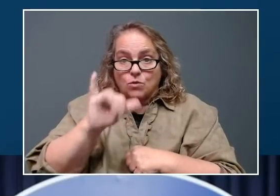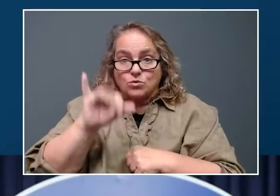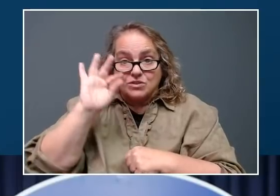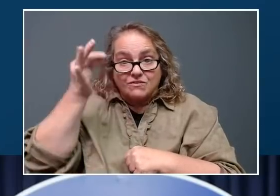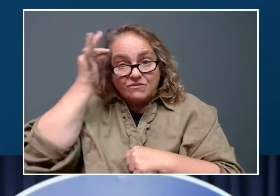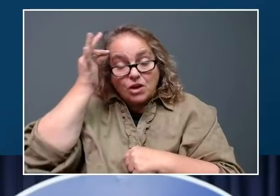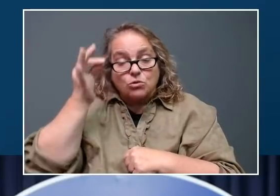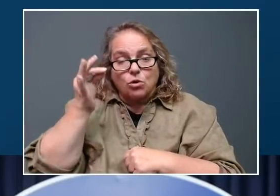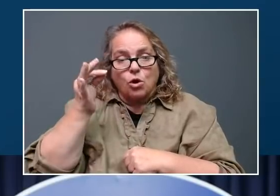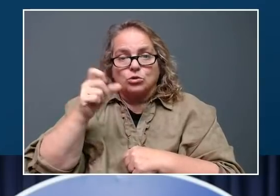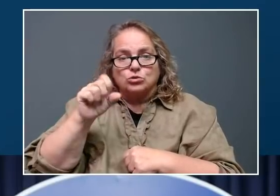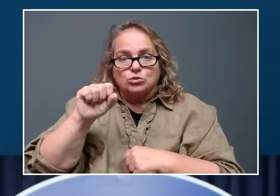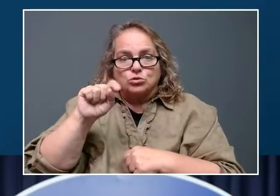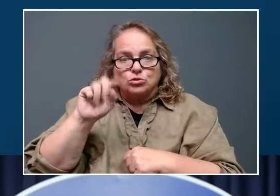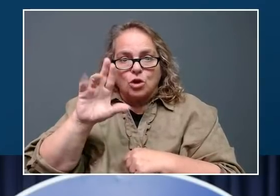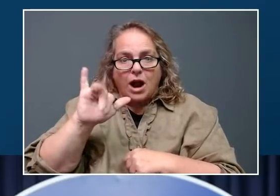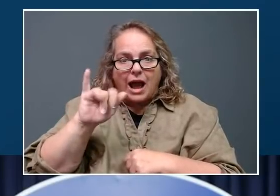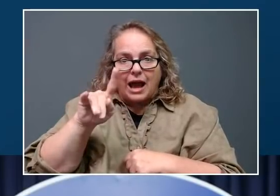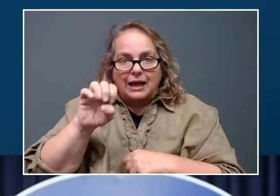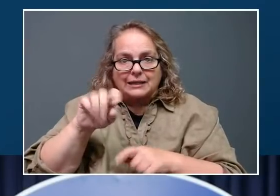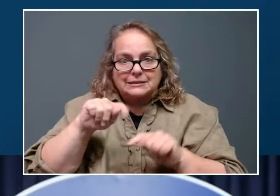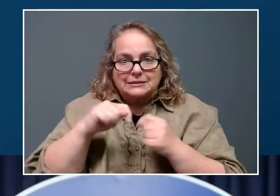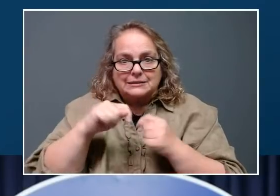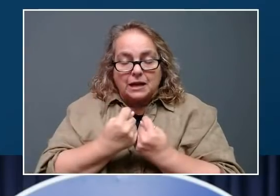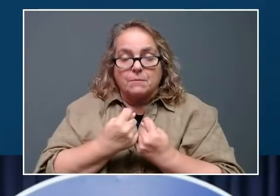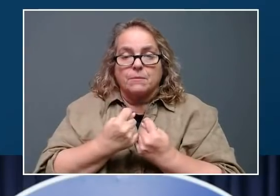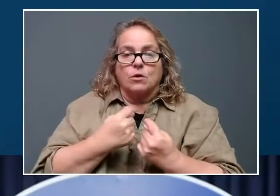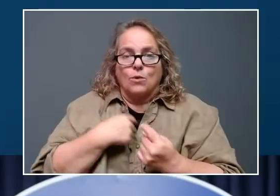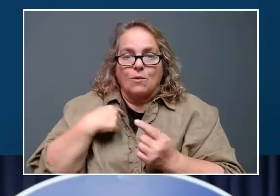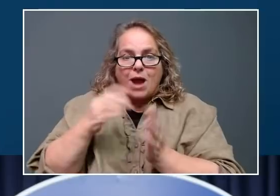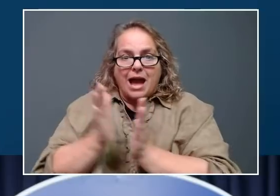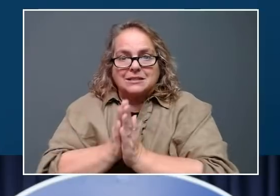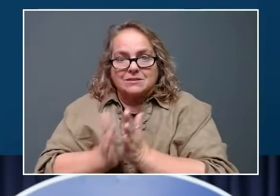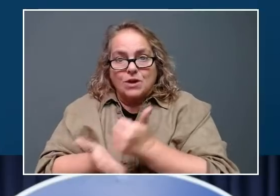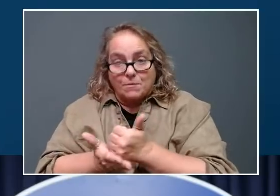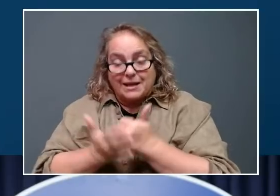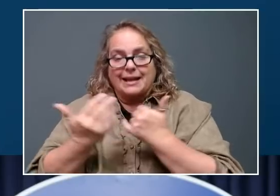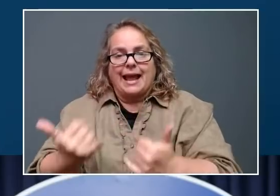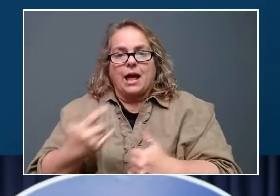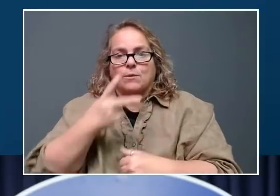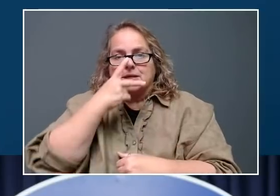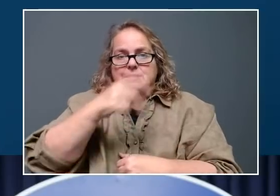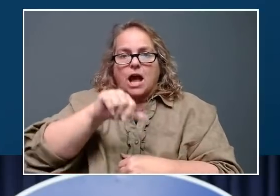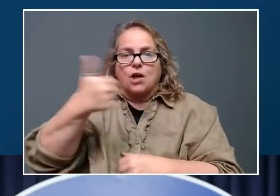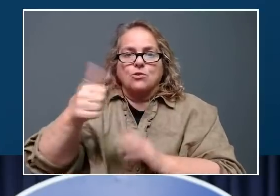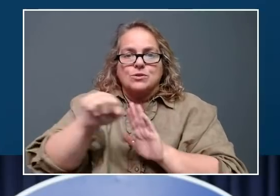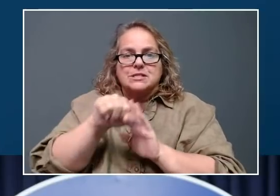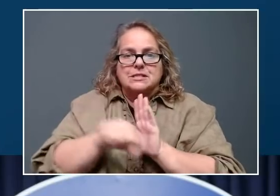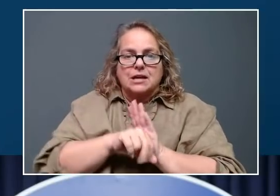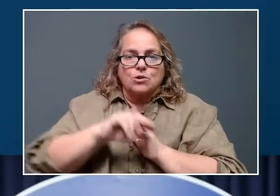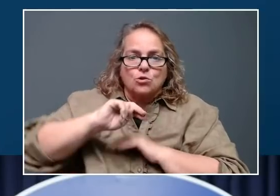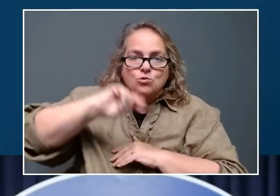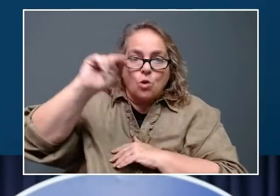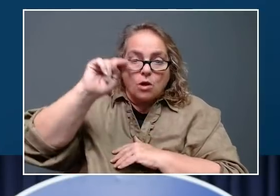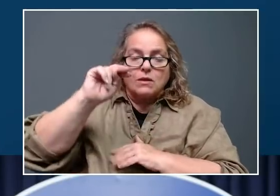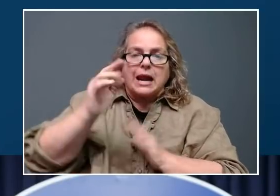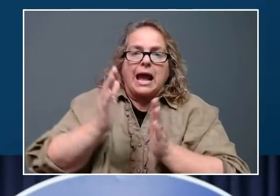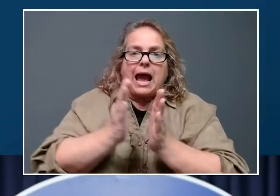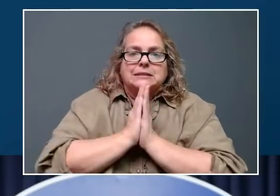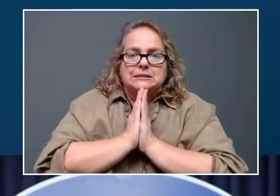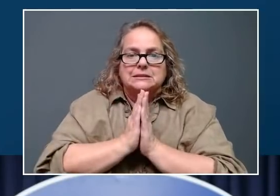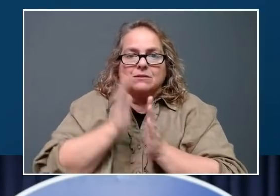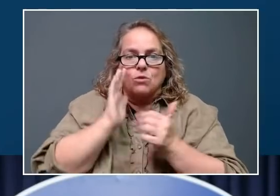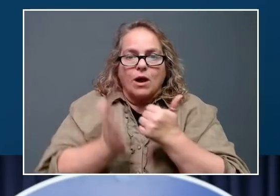that it was us asking for this assistance. And now we are seeing states to our north having hospitals